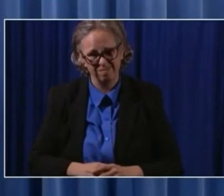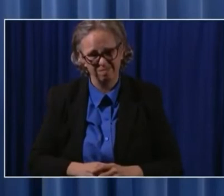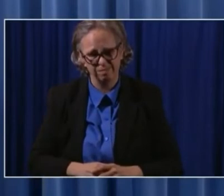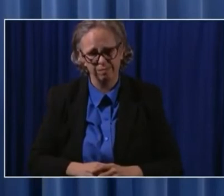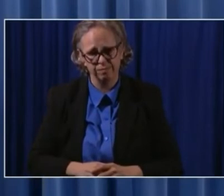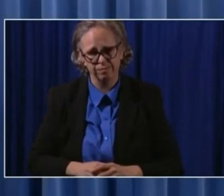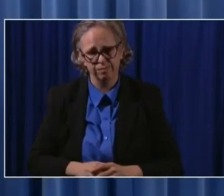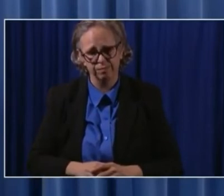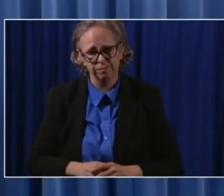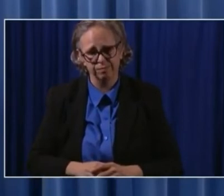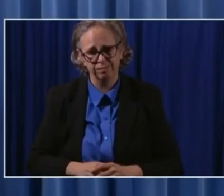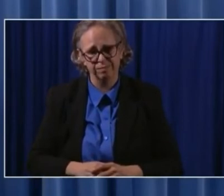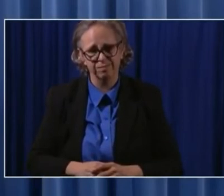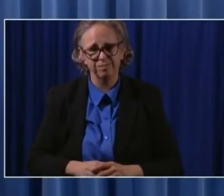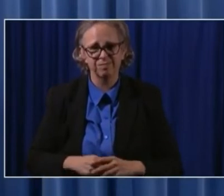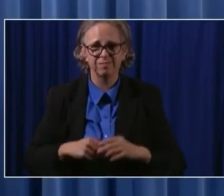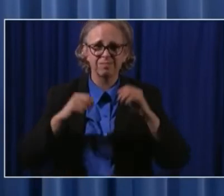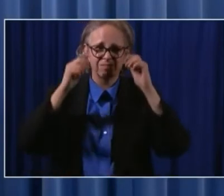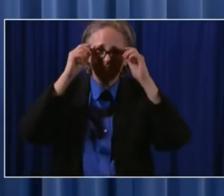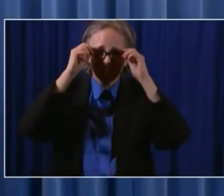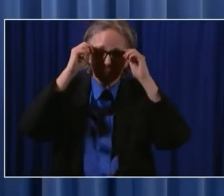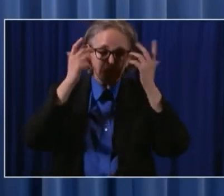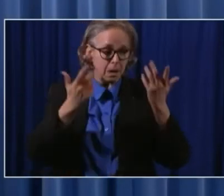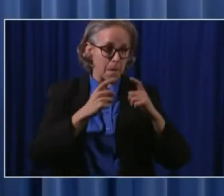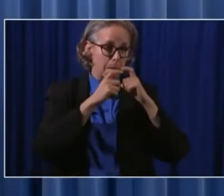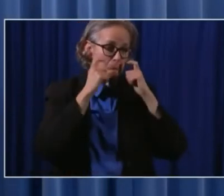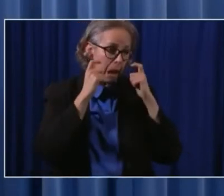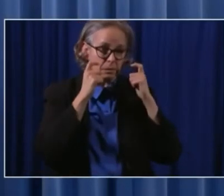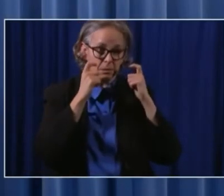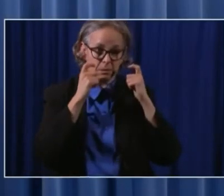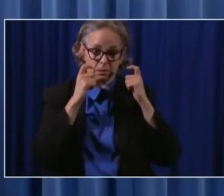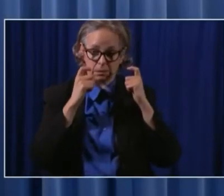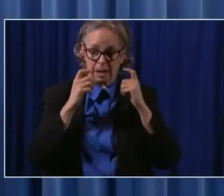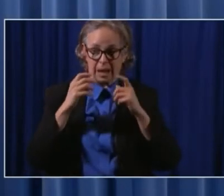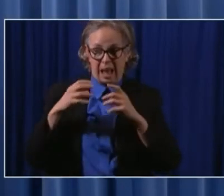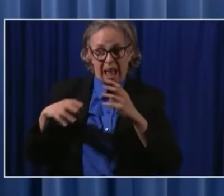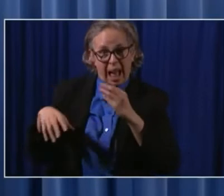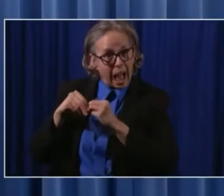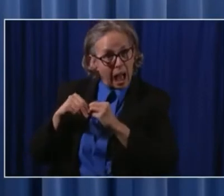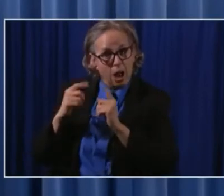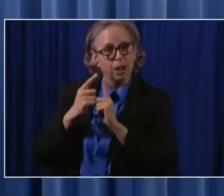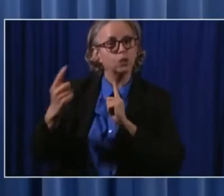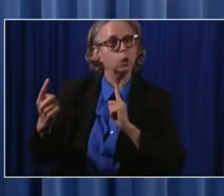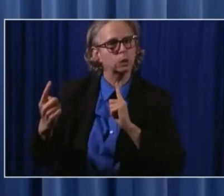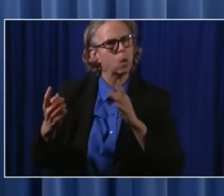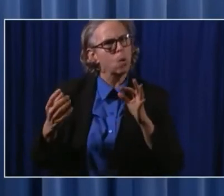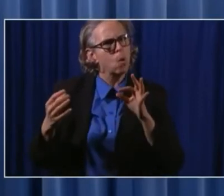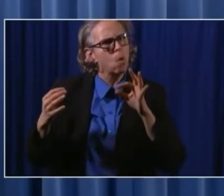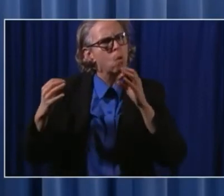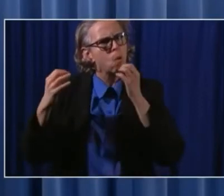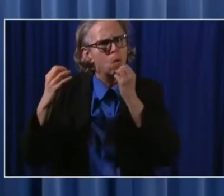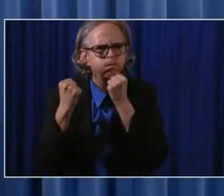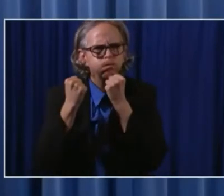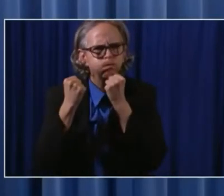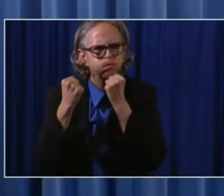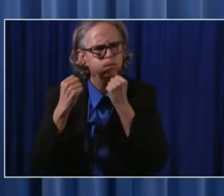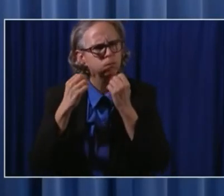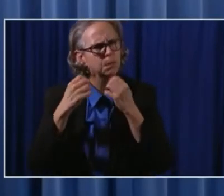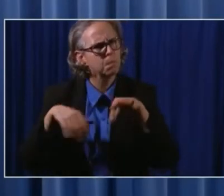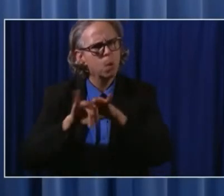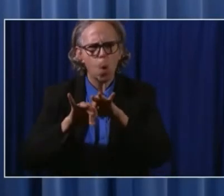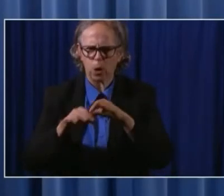the wearing of the mask plus the social distancing makes a huge, huge difference. So